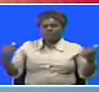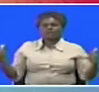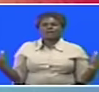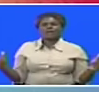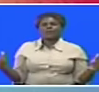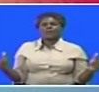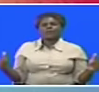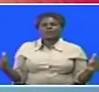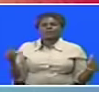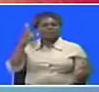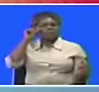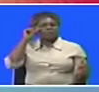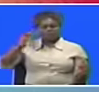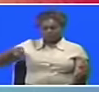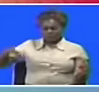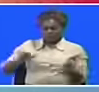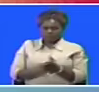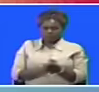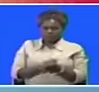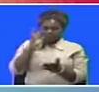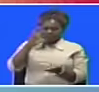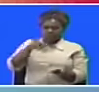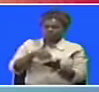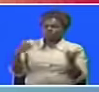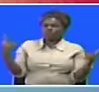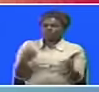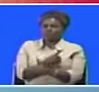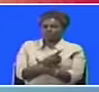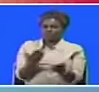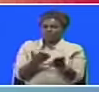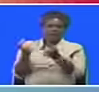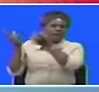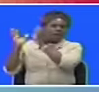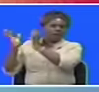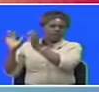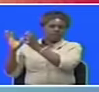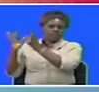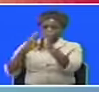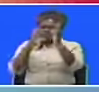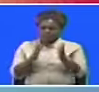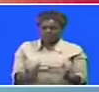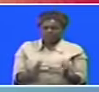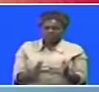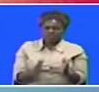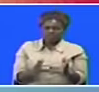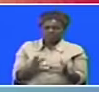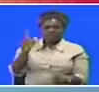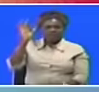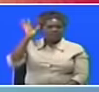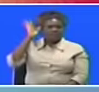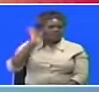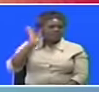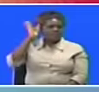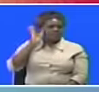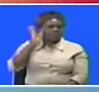whatsoever in Mombasa County. Let's see whether the situation is different in Kilifi County. And our reporter Francis Ontomwa now joins us